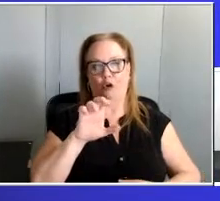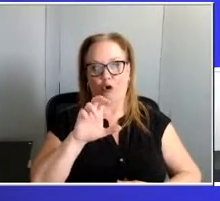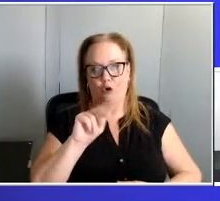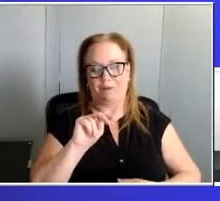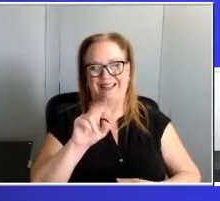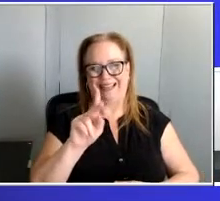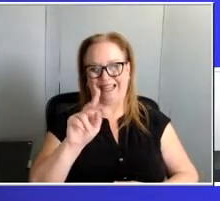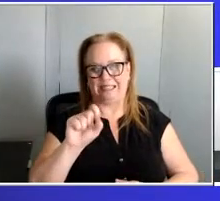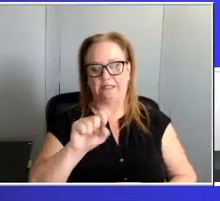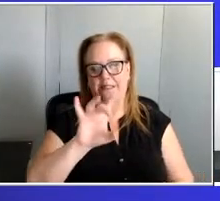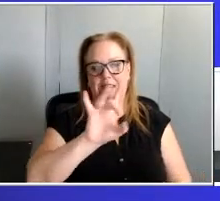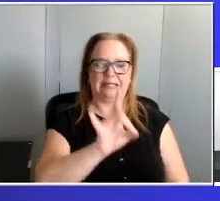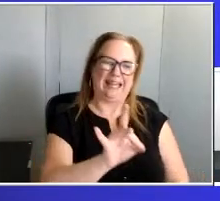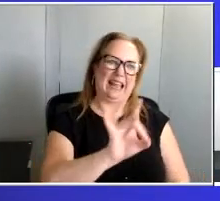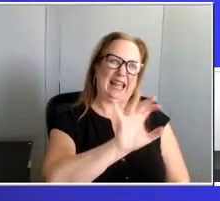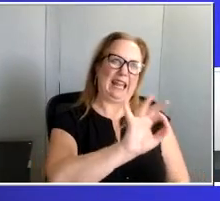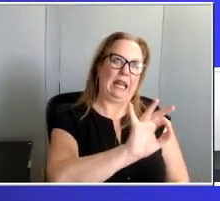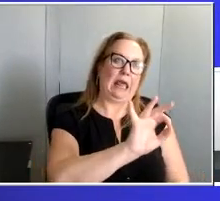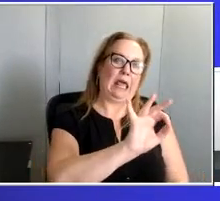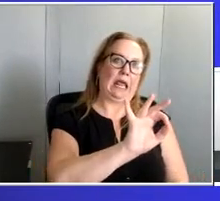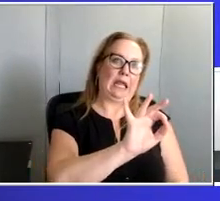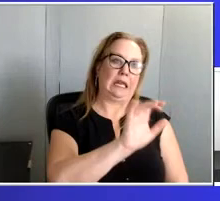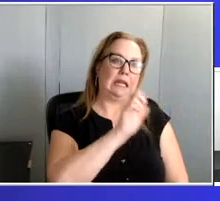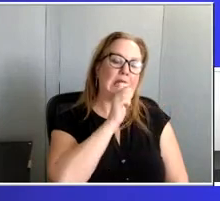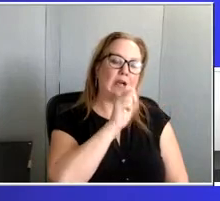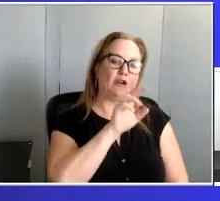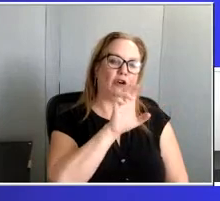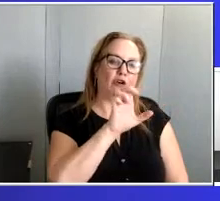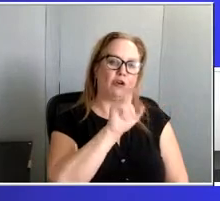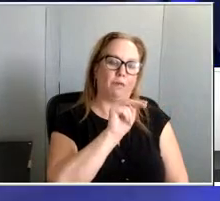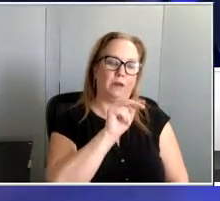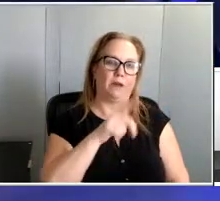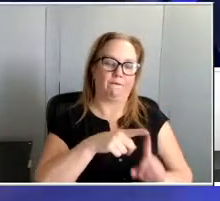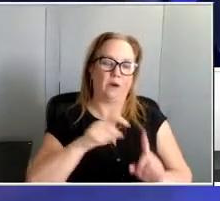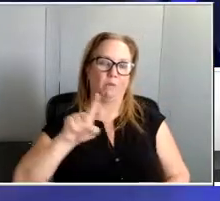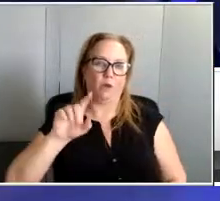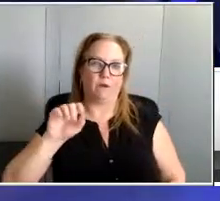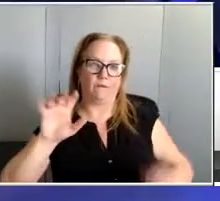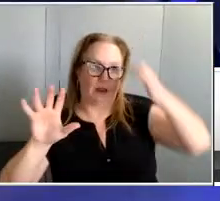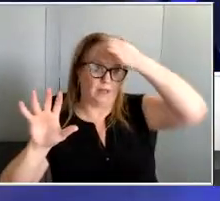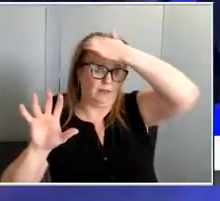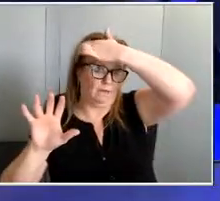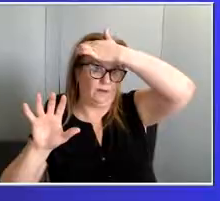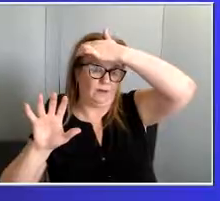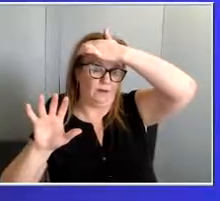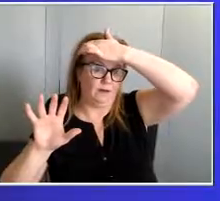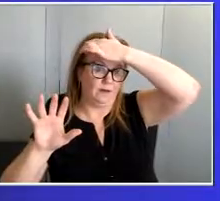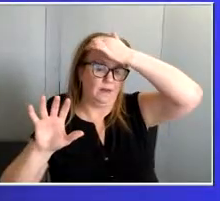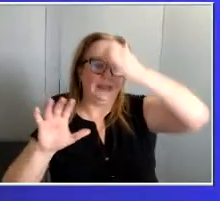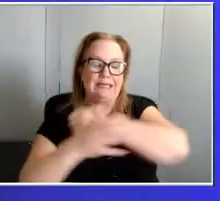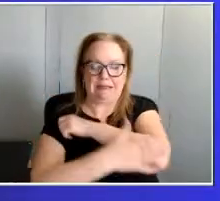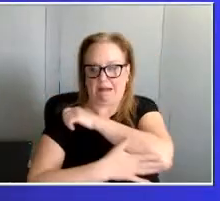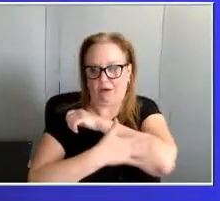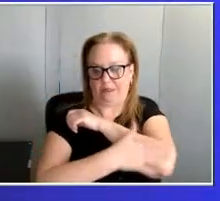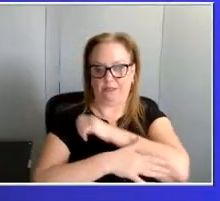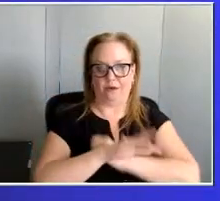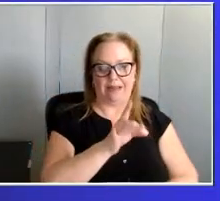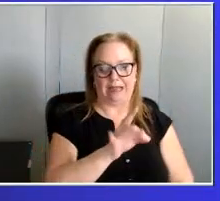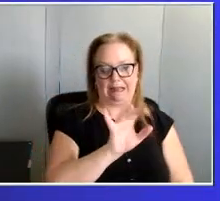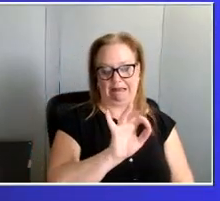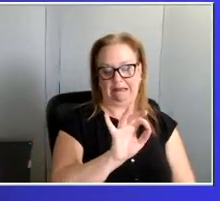leaves 89 non-urban counties Out of in 105? Out of 105. 105. Yeah. Yeah. So now you're at